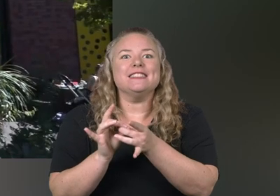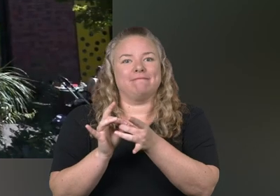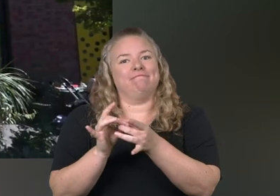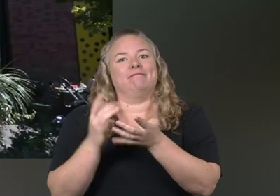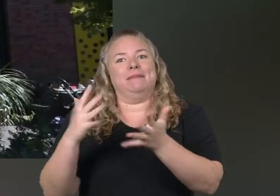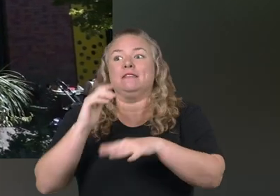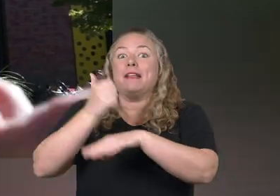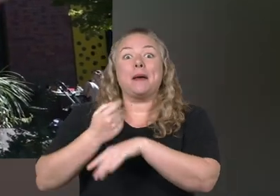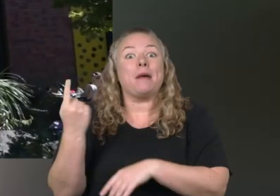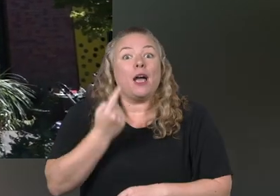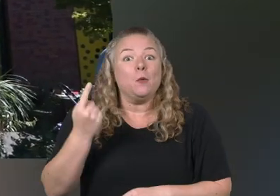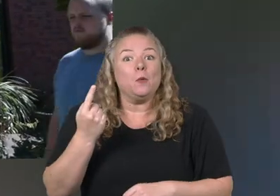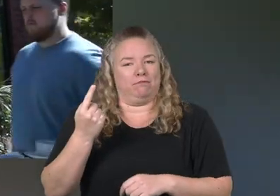trail